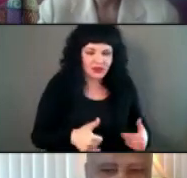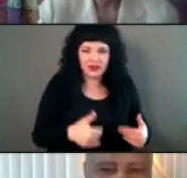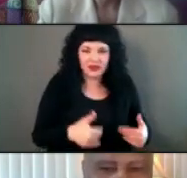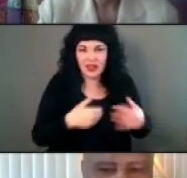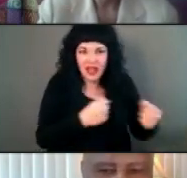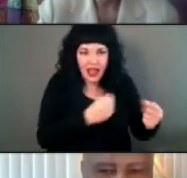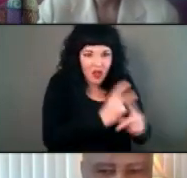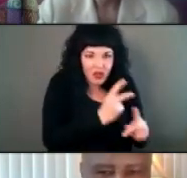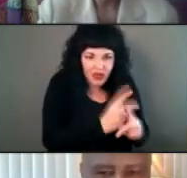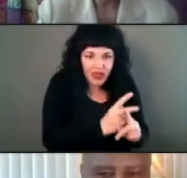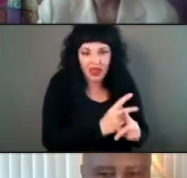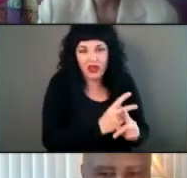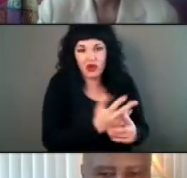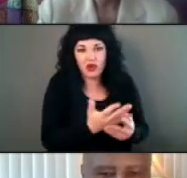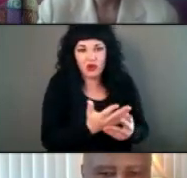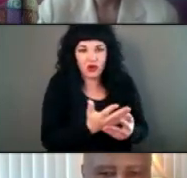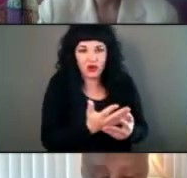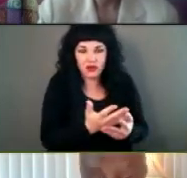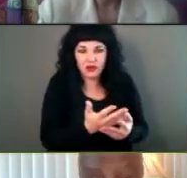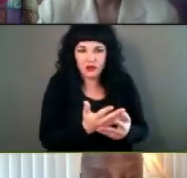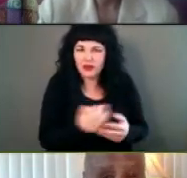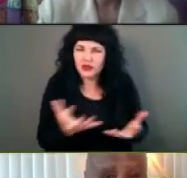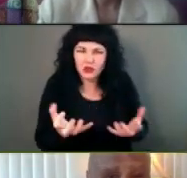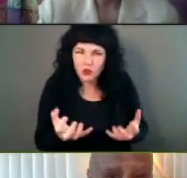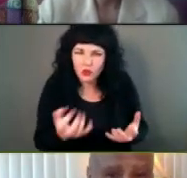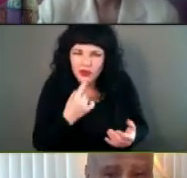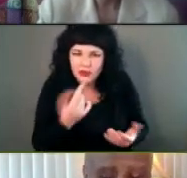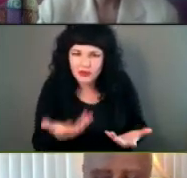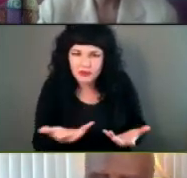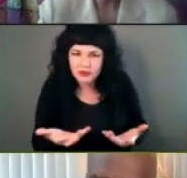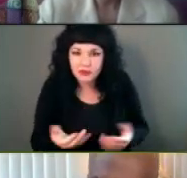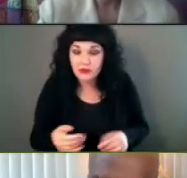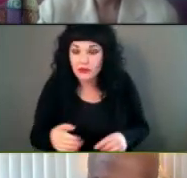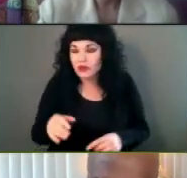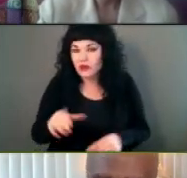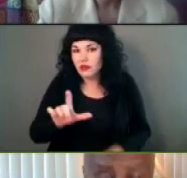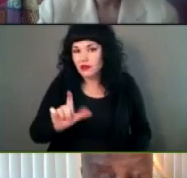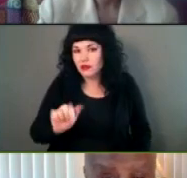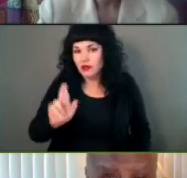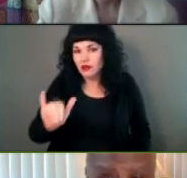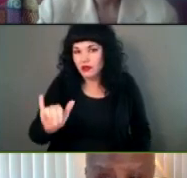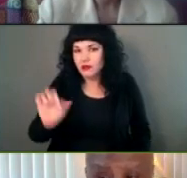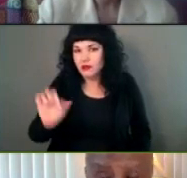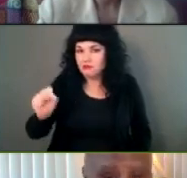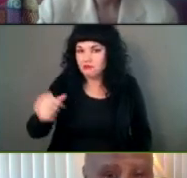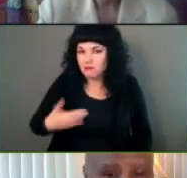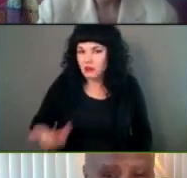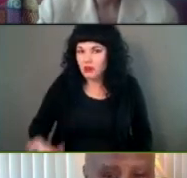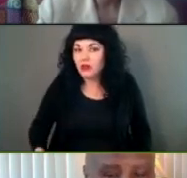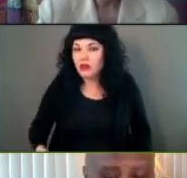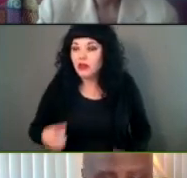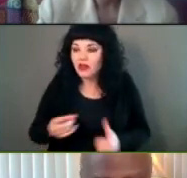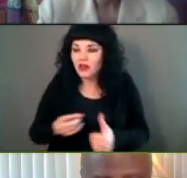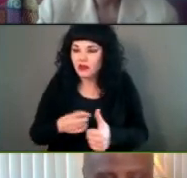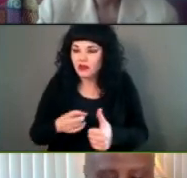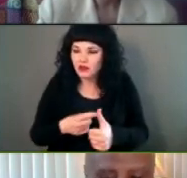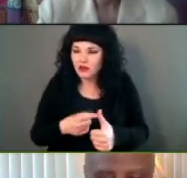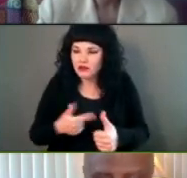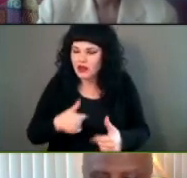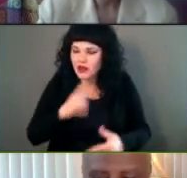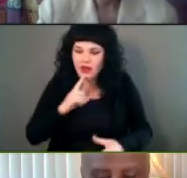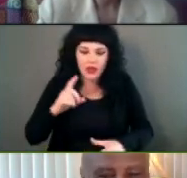Do you two want to speak to this? I certainly will. Thank you. First off, I absolutely